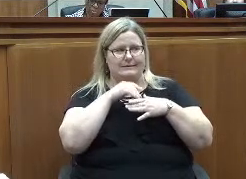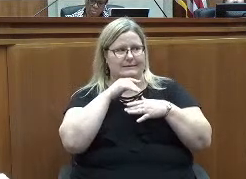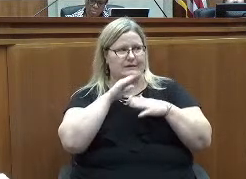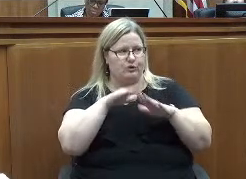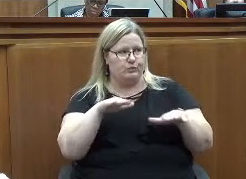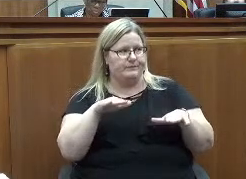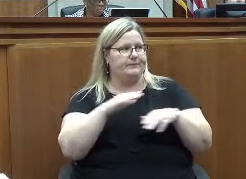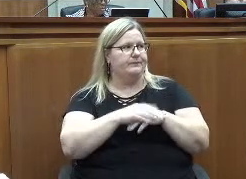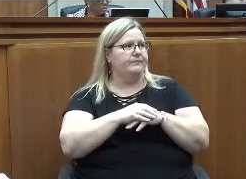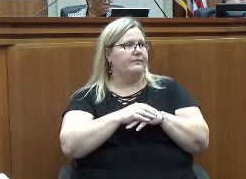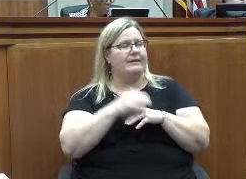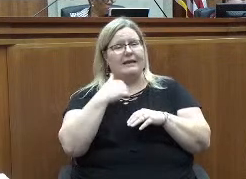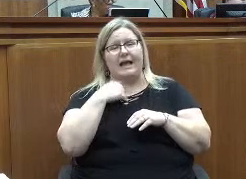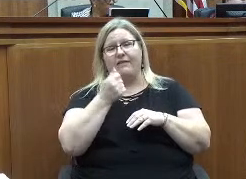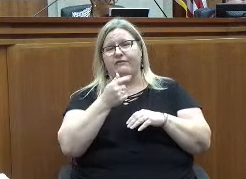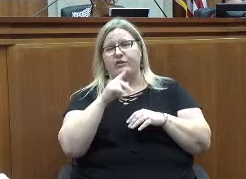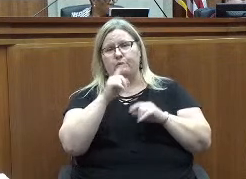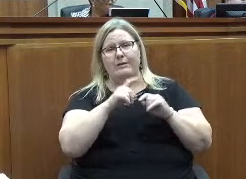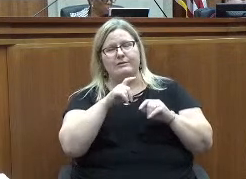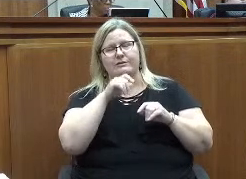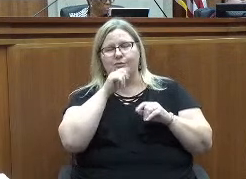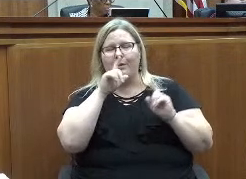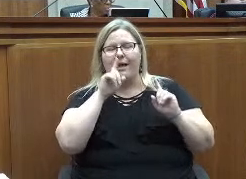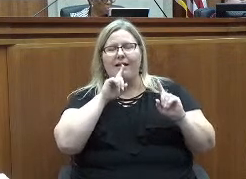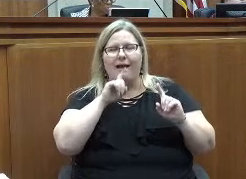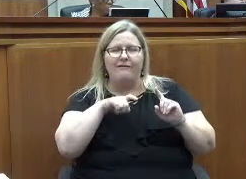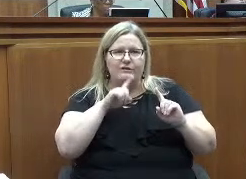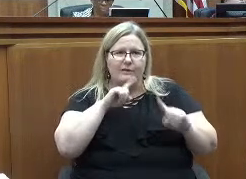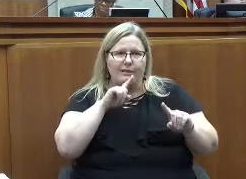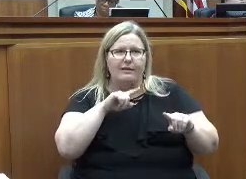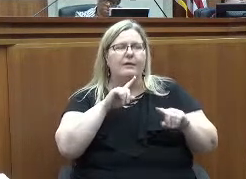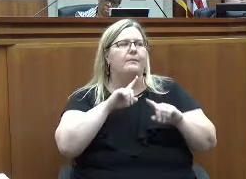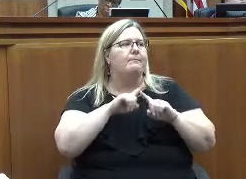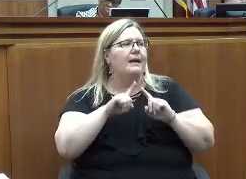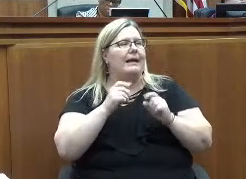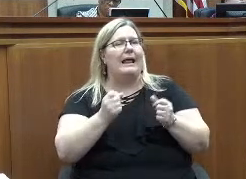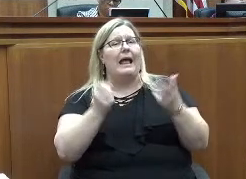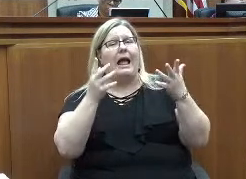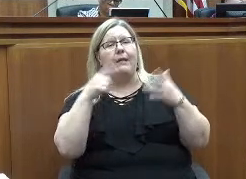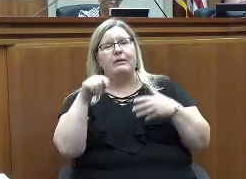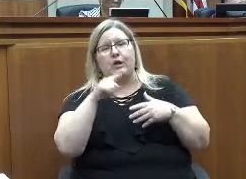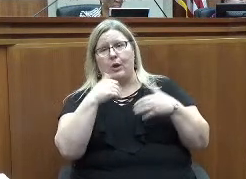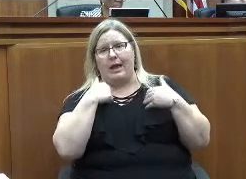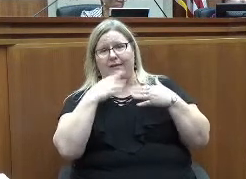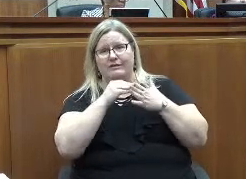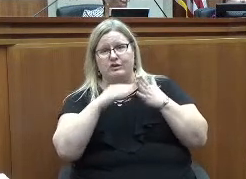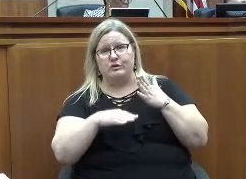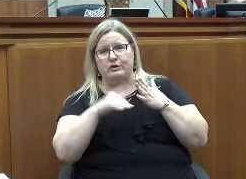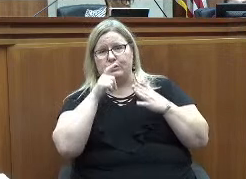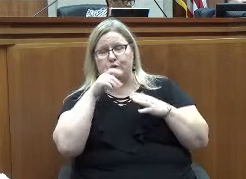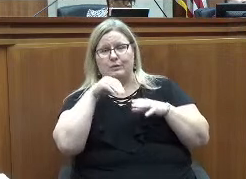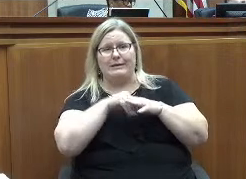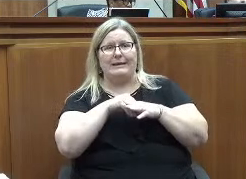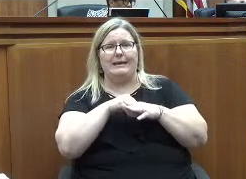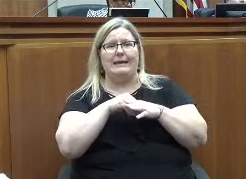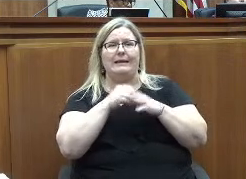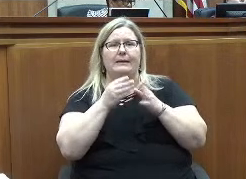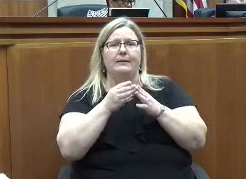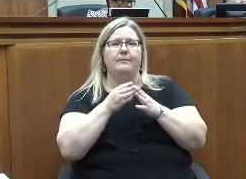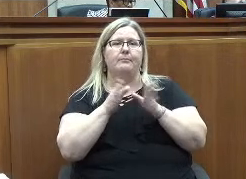a few questions, and you guys don't have to answer them. Just how many of you actually have students that are in the public school system